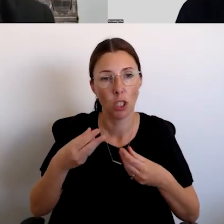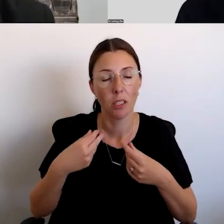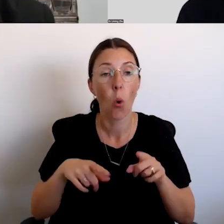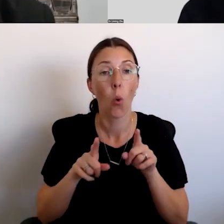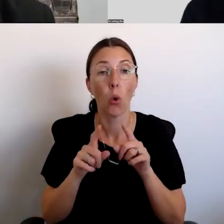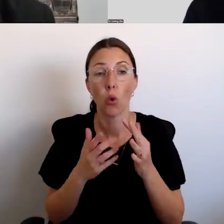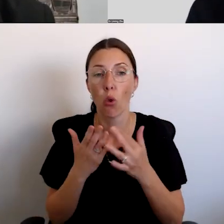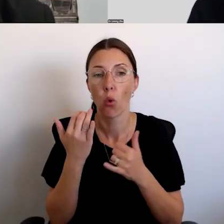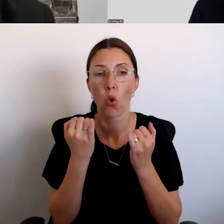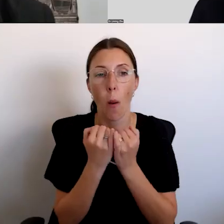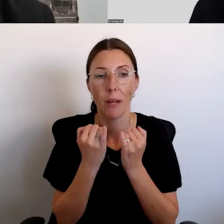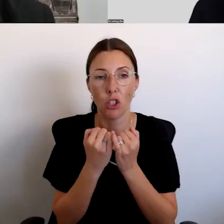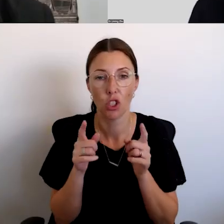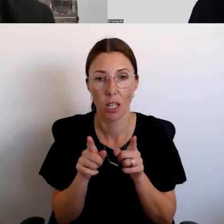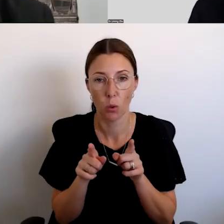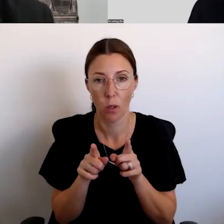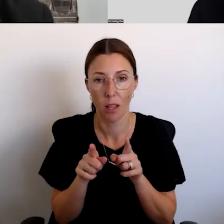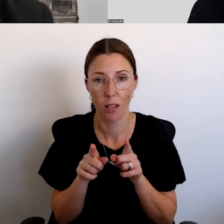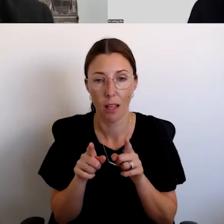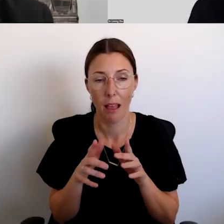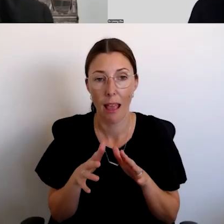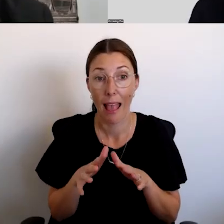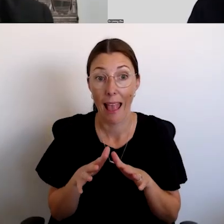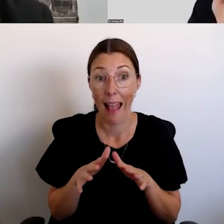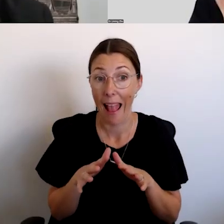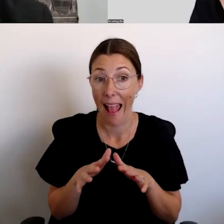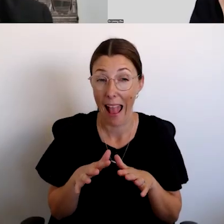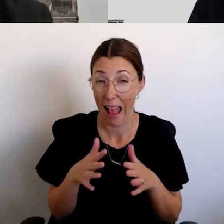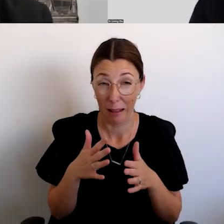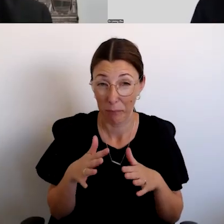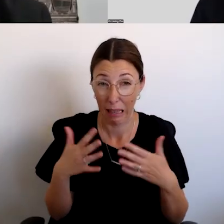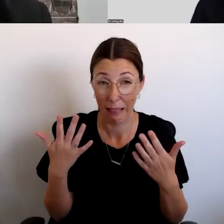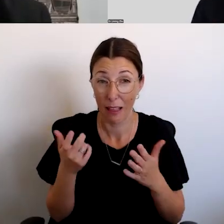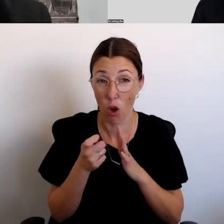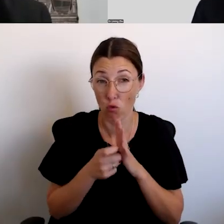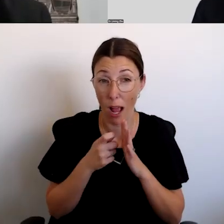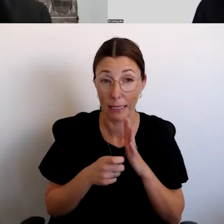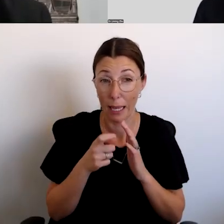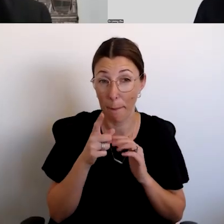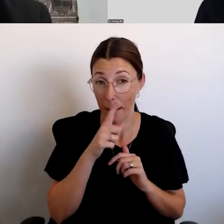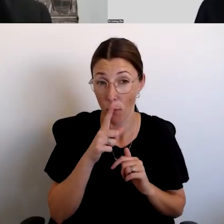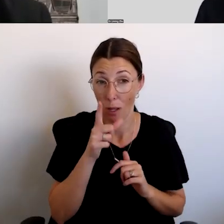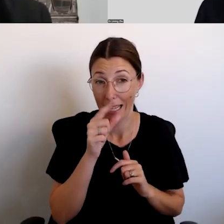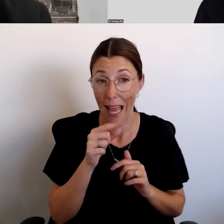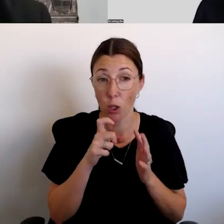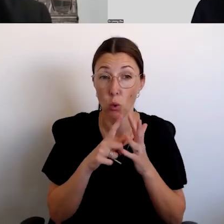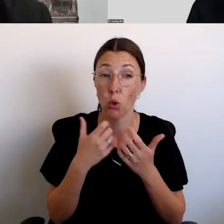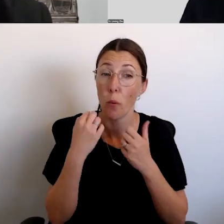well. Is there anything writers can do to protect their work in a PDF format?